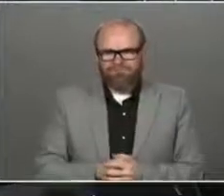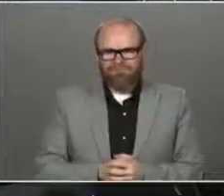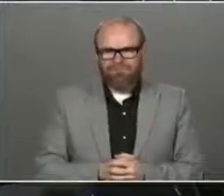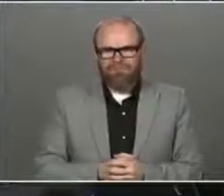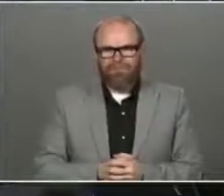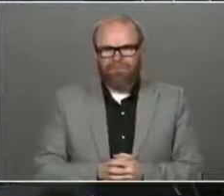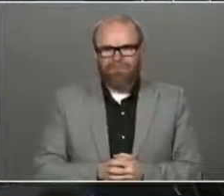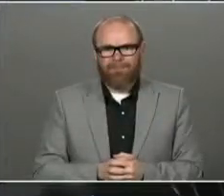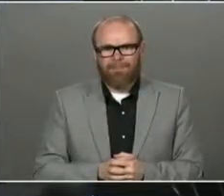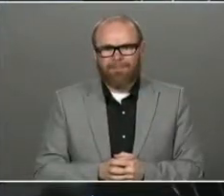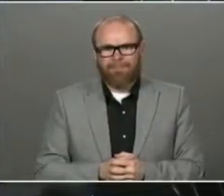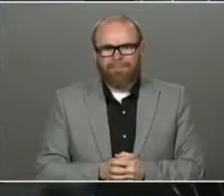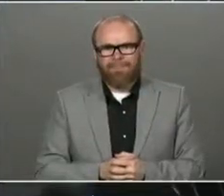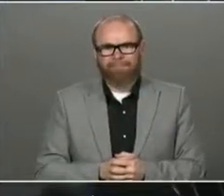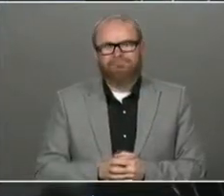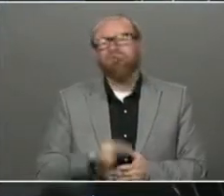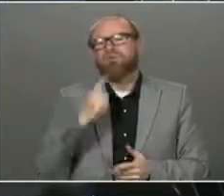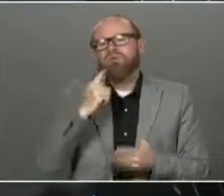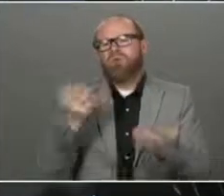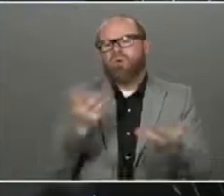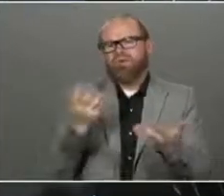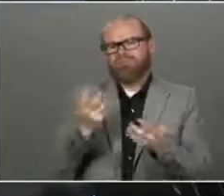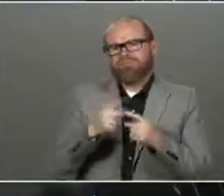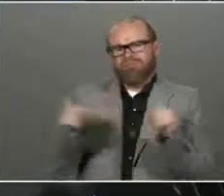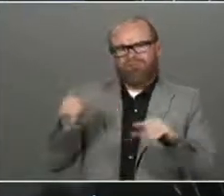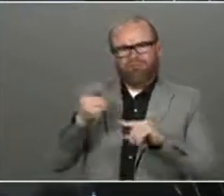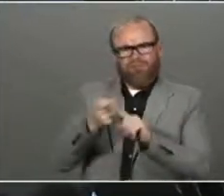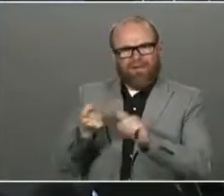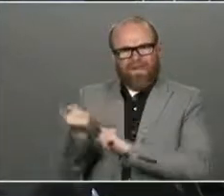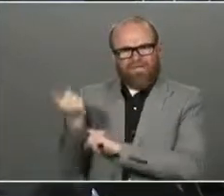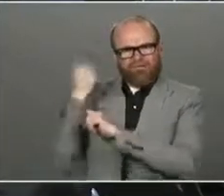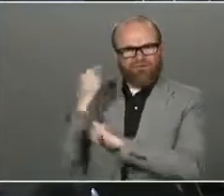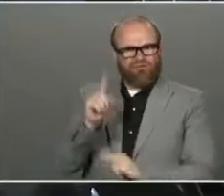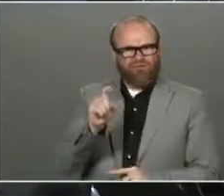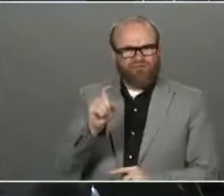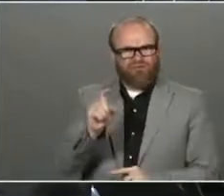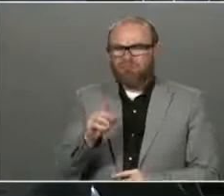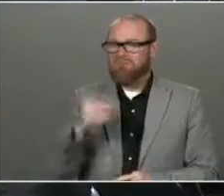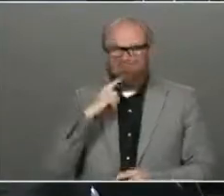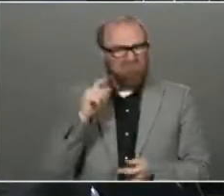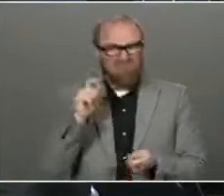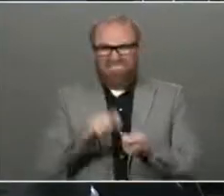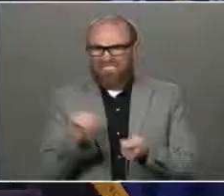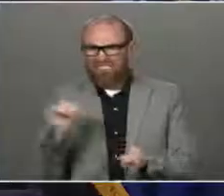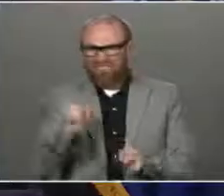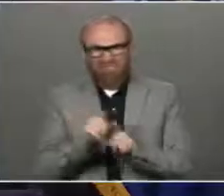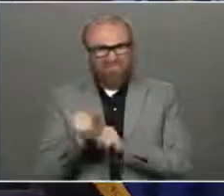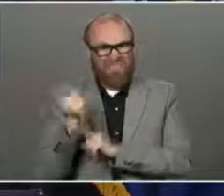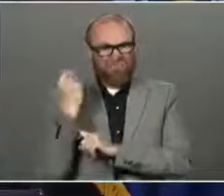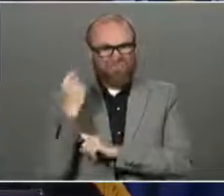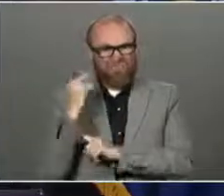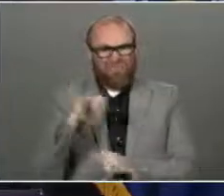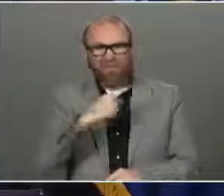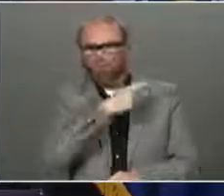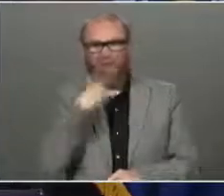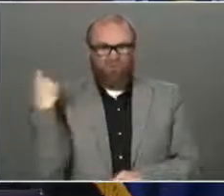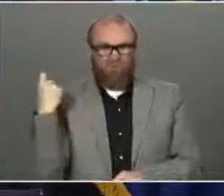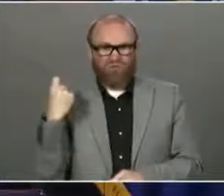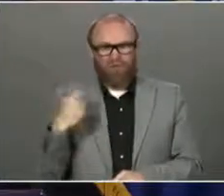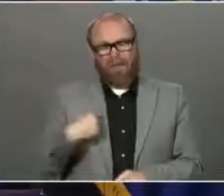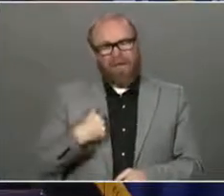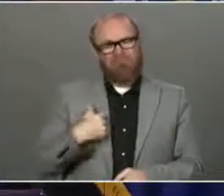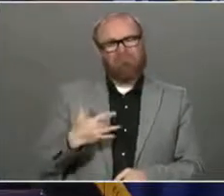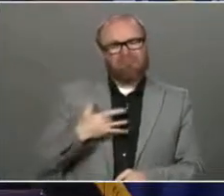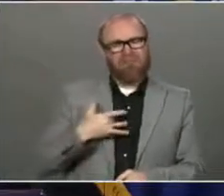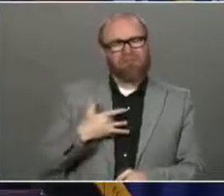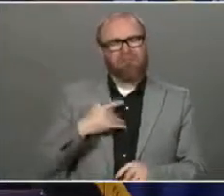from last year? Yeah, nothing that's different from last year. It's exactly like last year, and that's why I'm actually optimistic